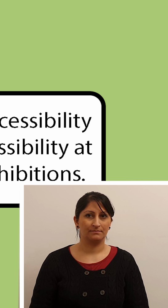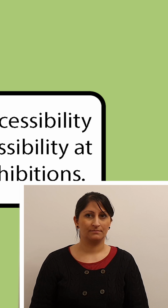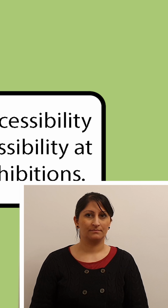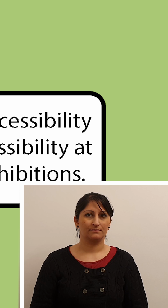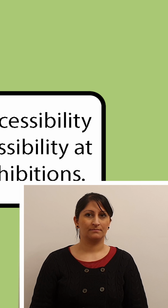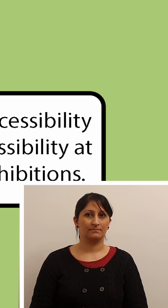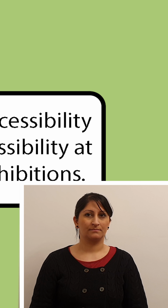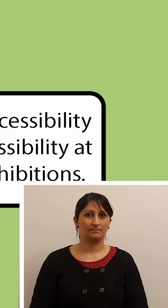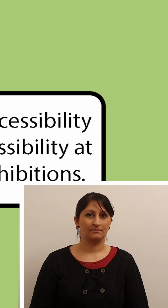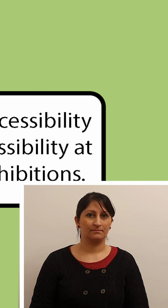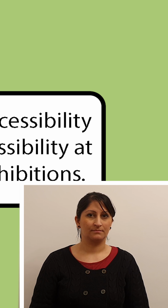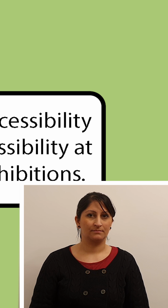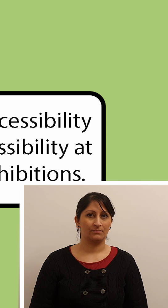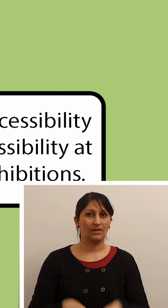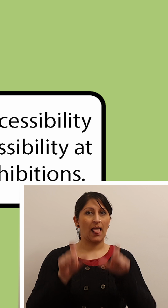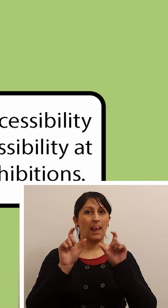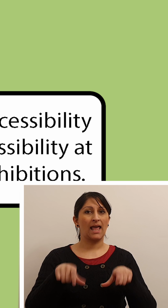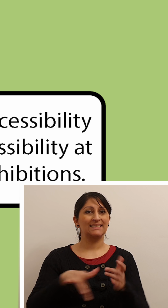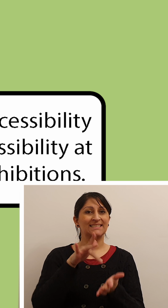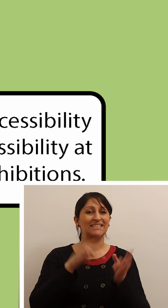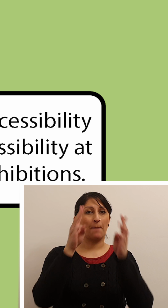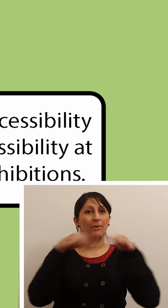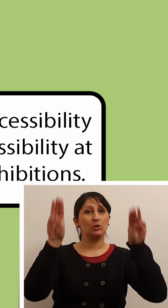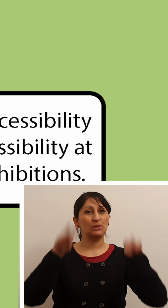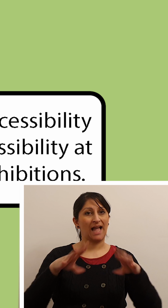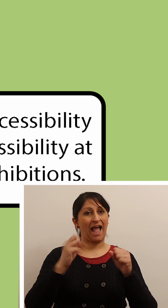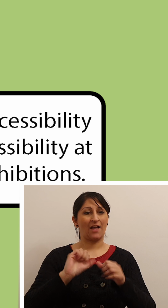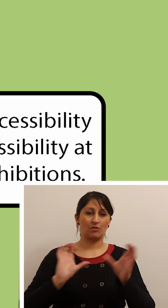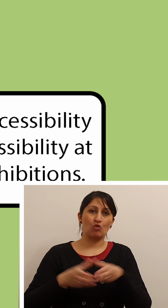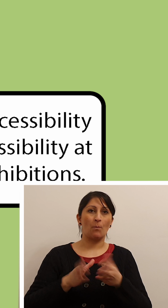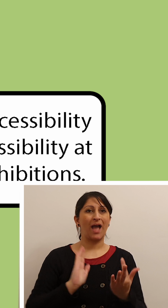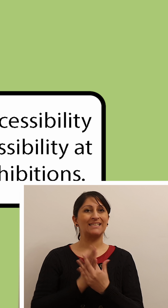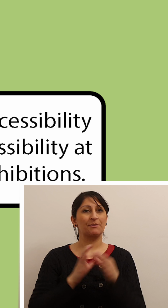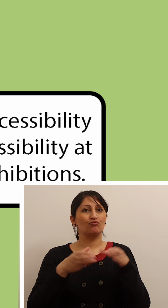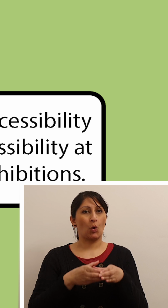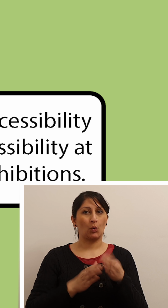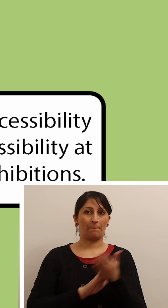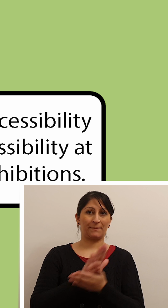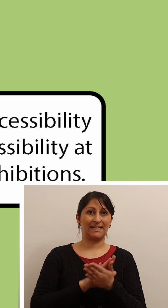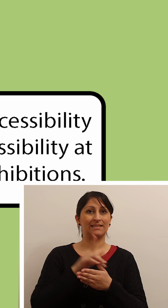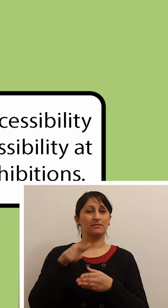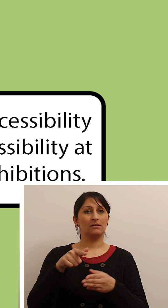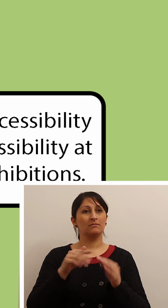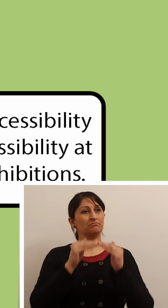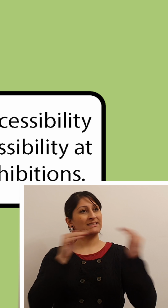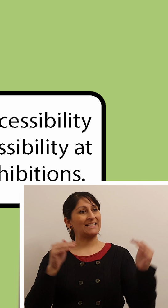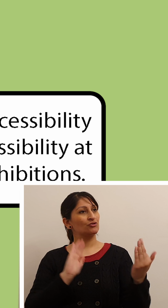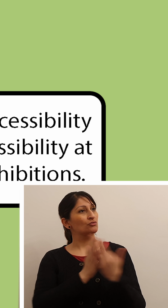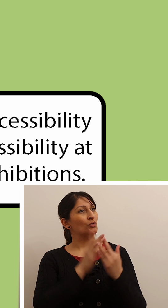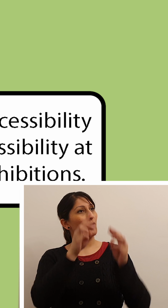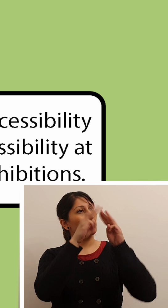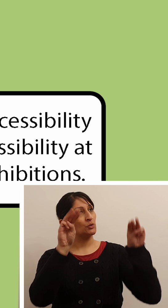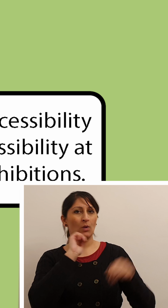Museum has set up an accessibility group to look at inclusivity and accessibility at the museum and the permanent